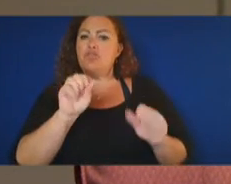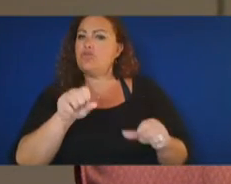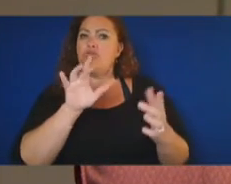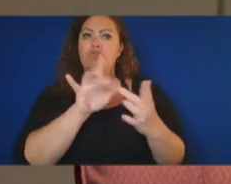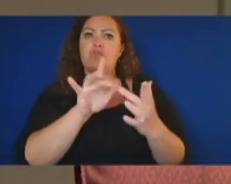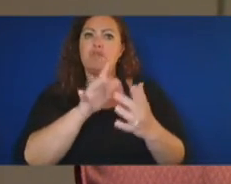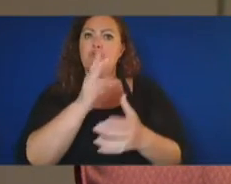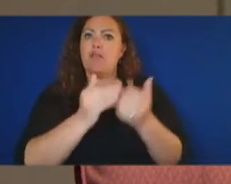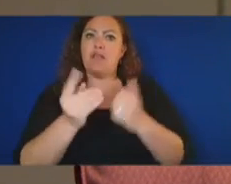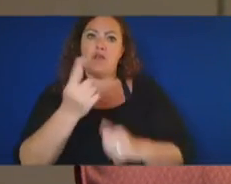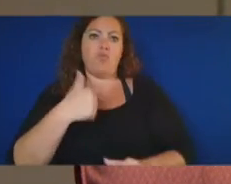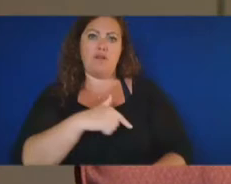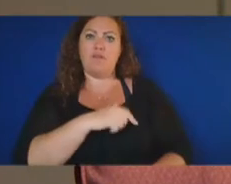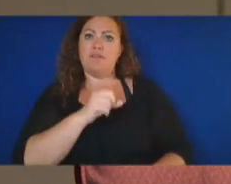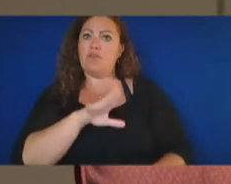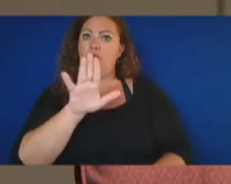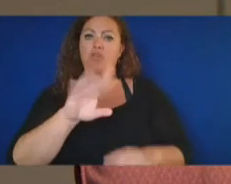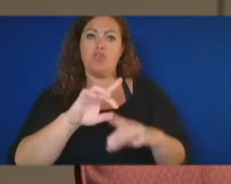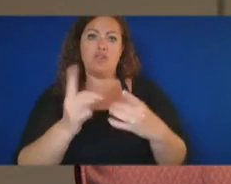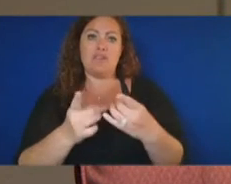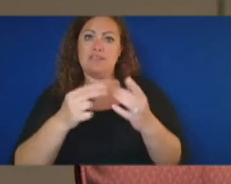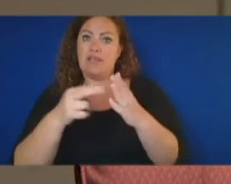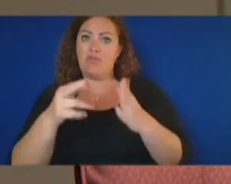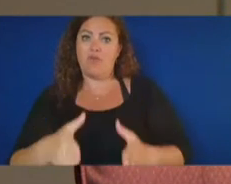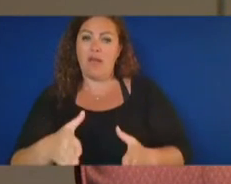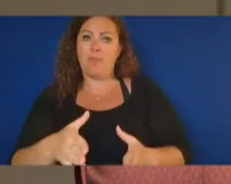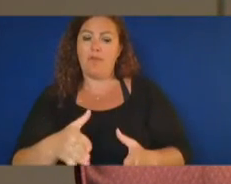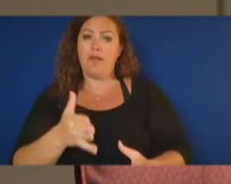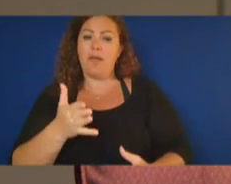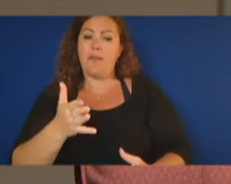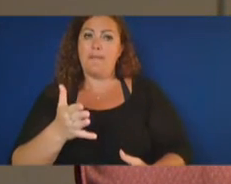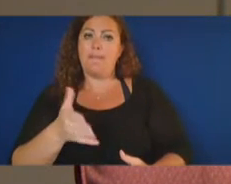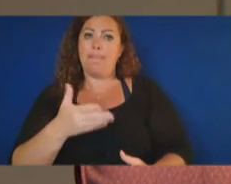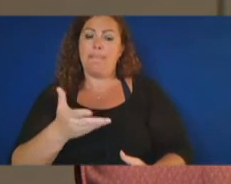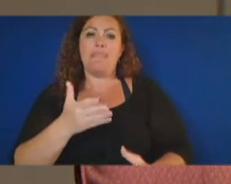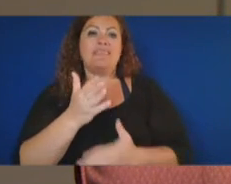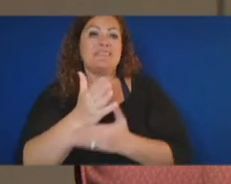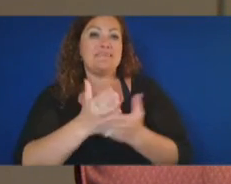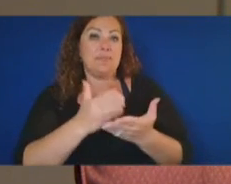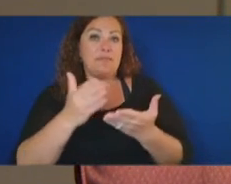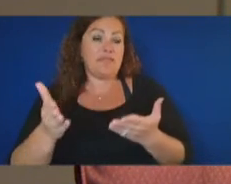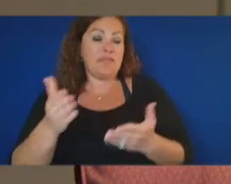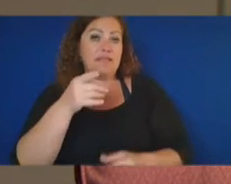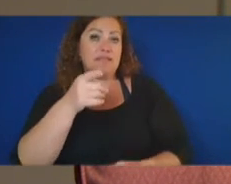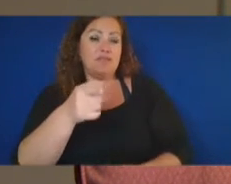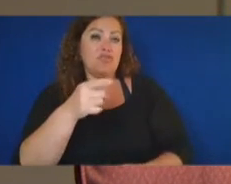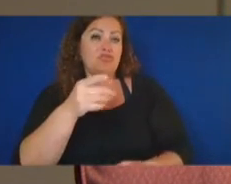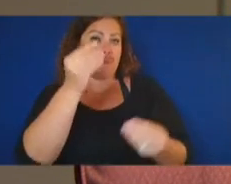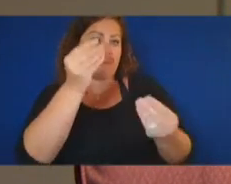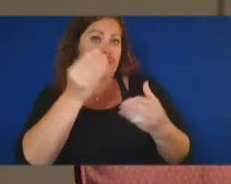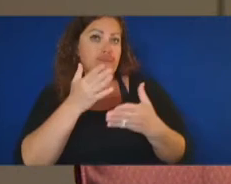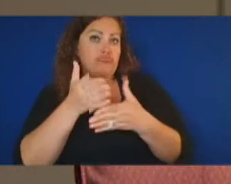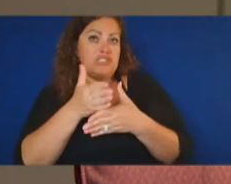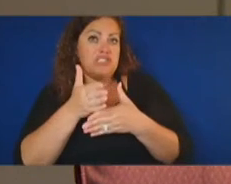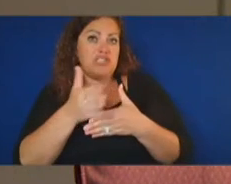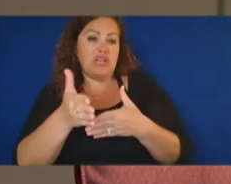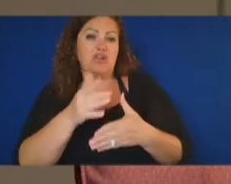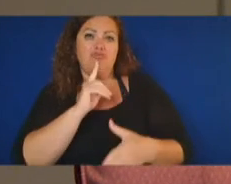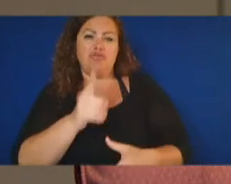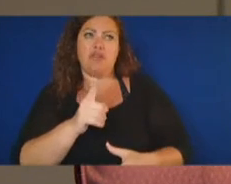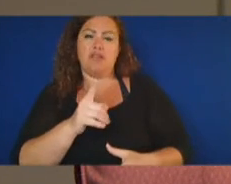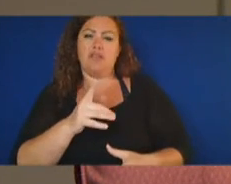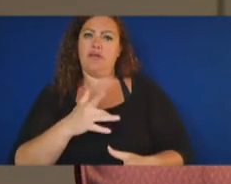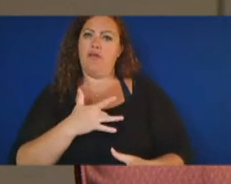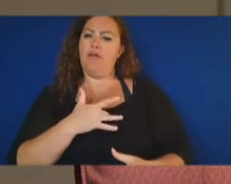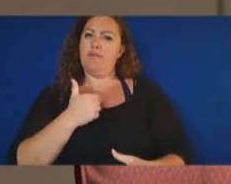of us or even your District rap but uh some of the things you uh shared really resonated with me